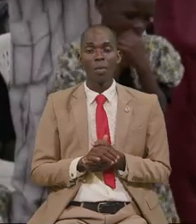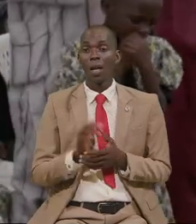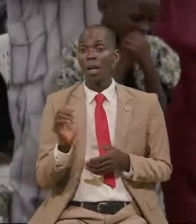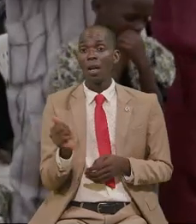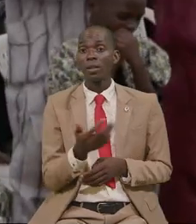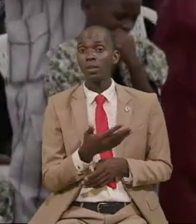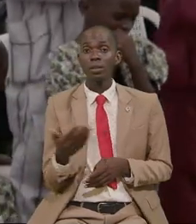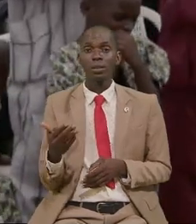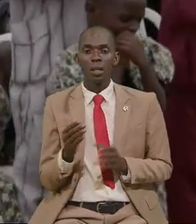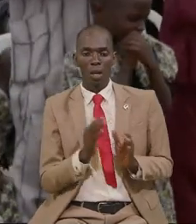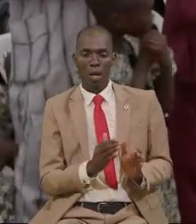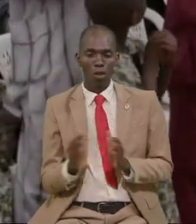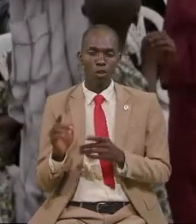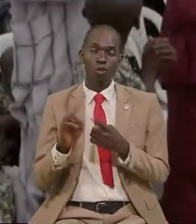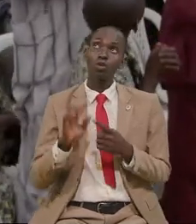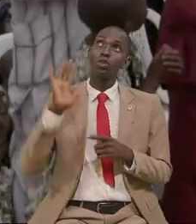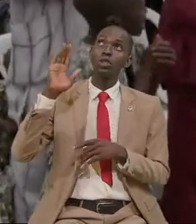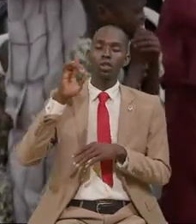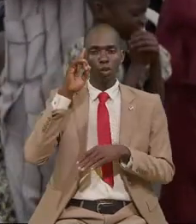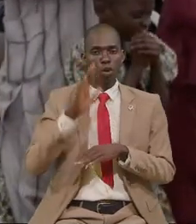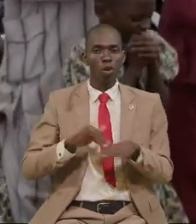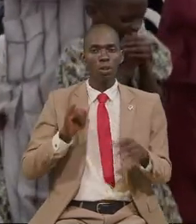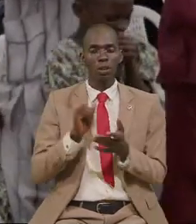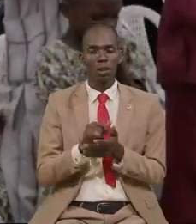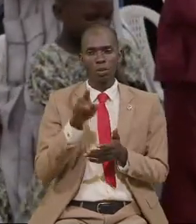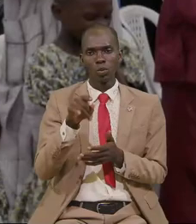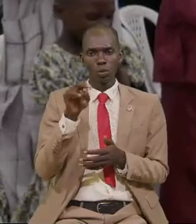Anything according to his calling you're going to observe?